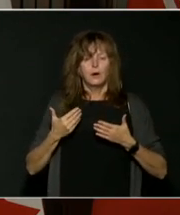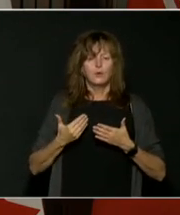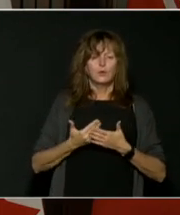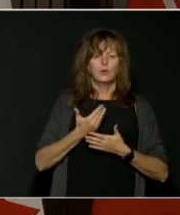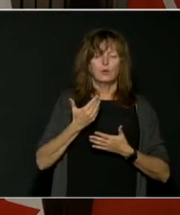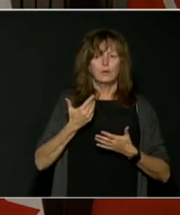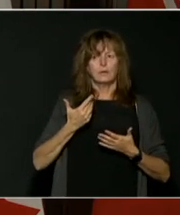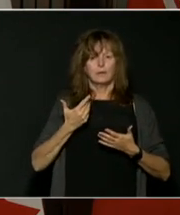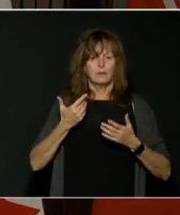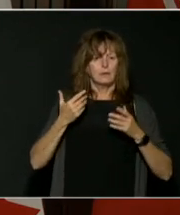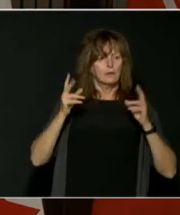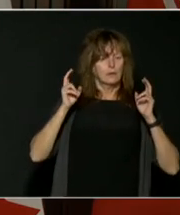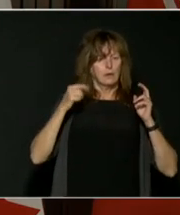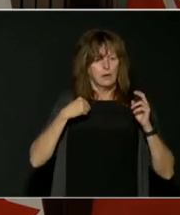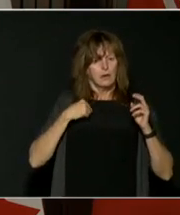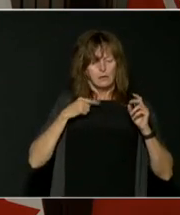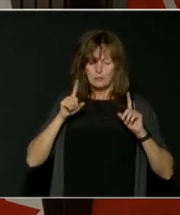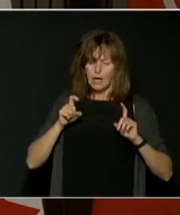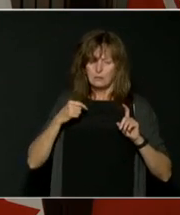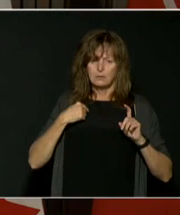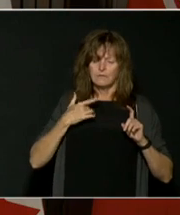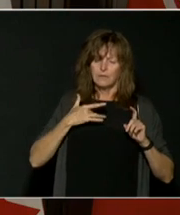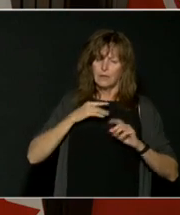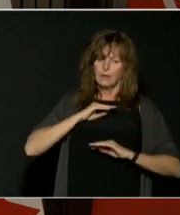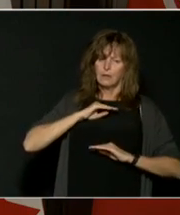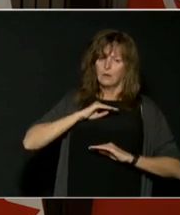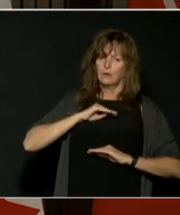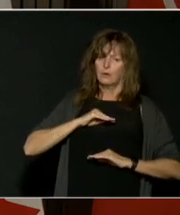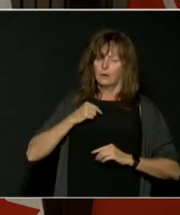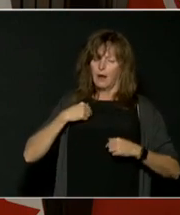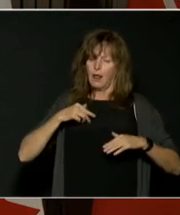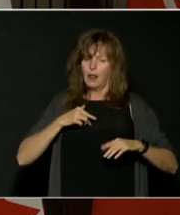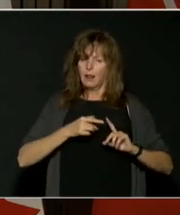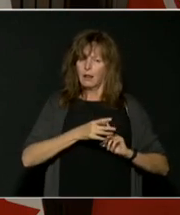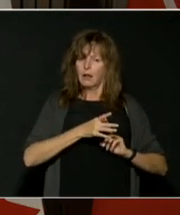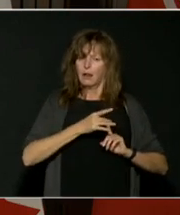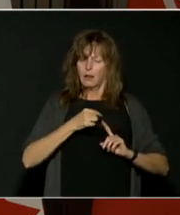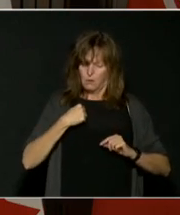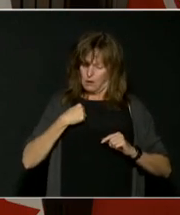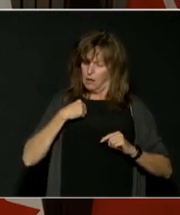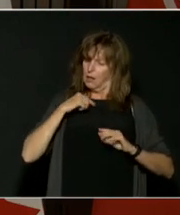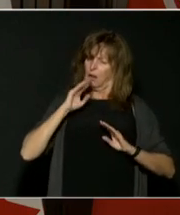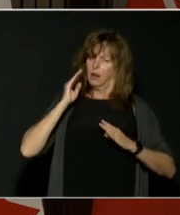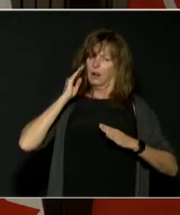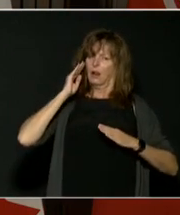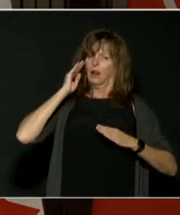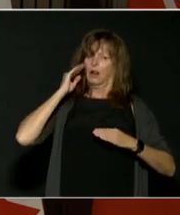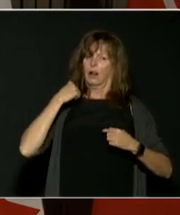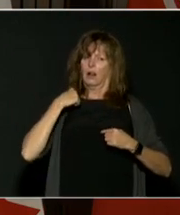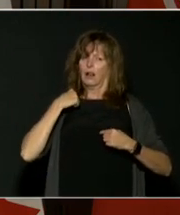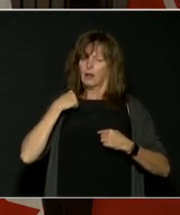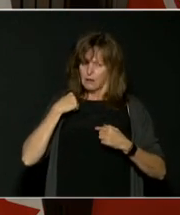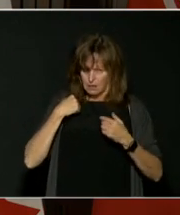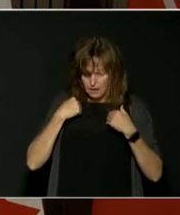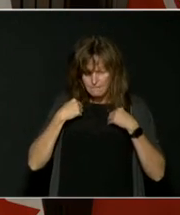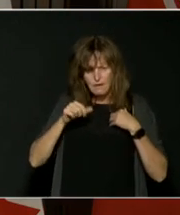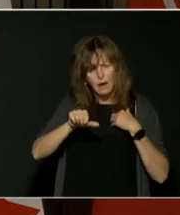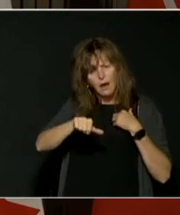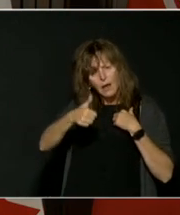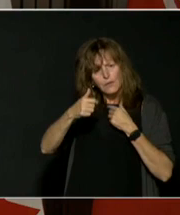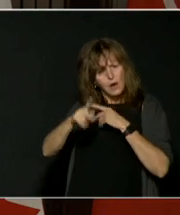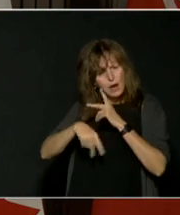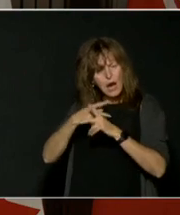aren't necessarily exposed, but they need some reassurance. And some of the other technologies that Dr. Allen spoke about